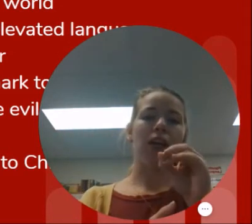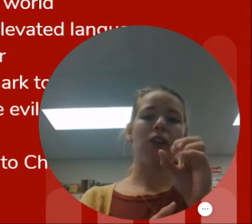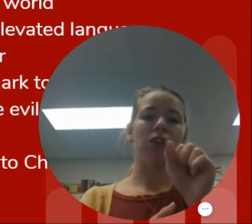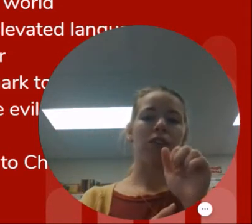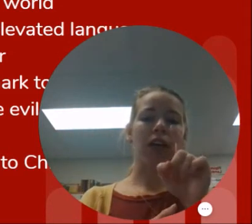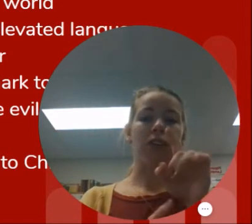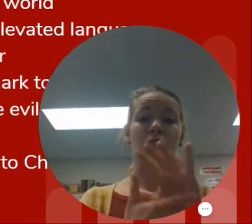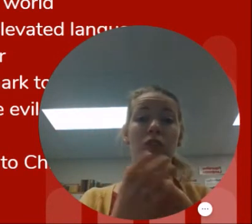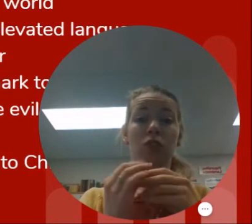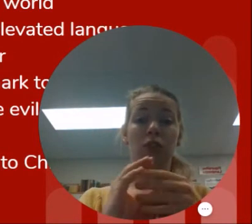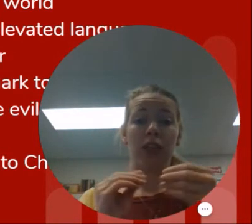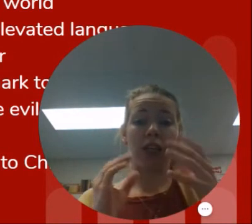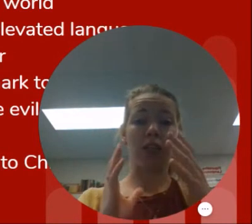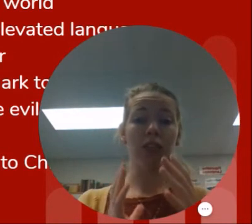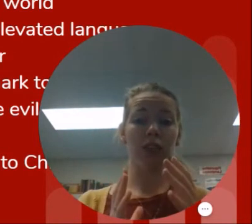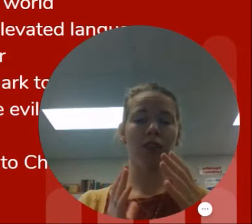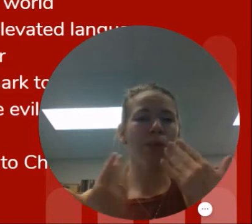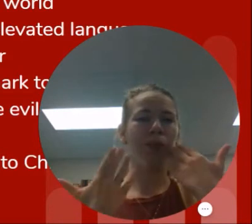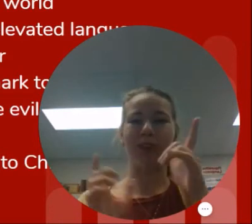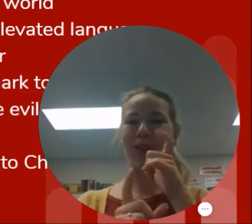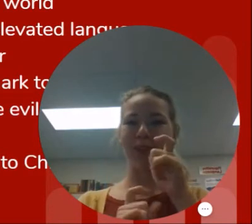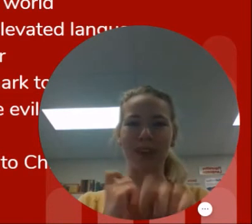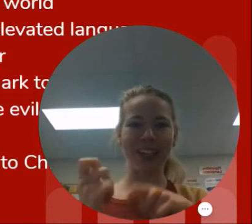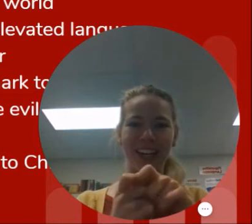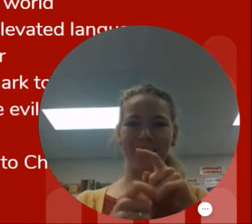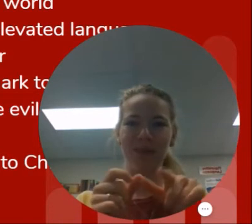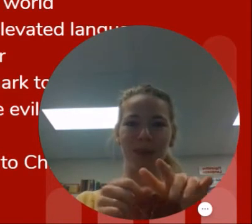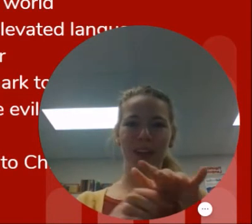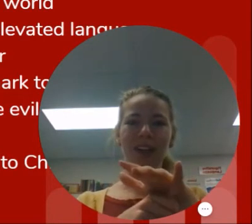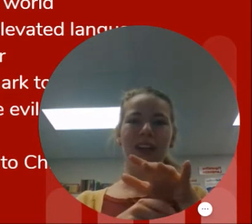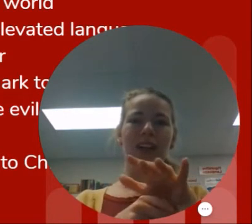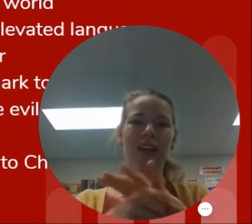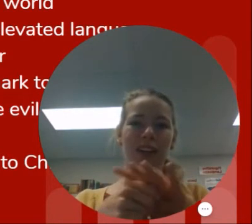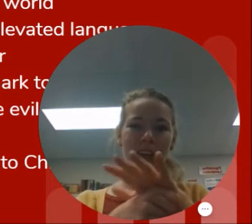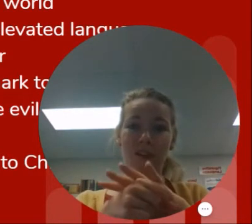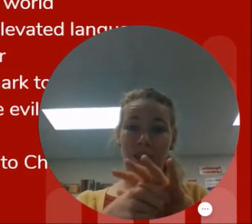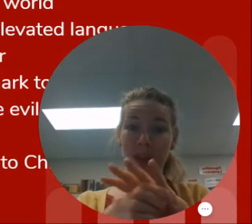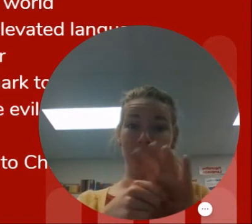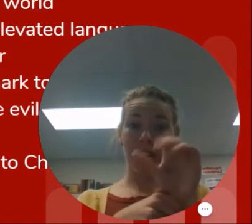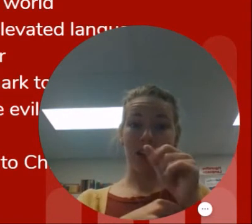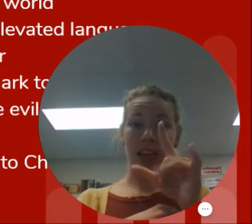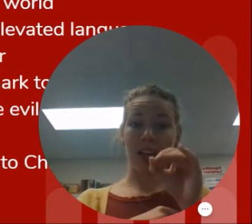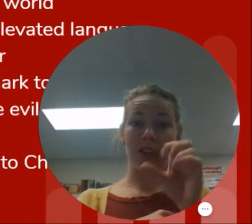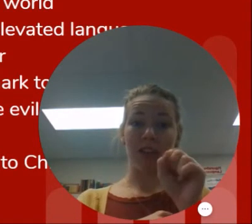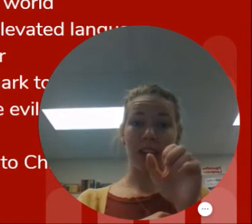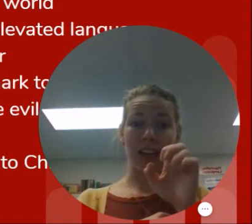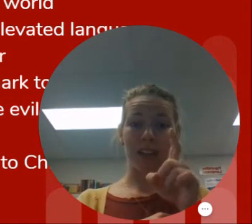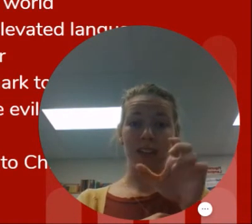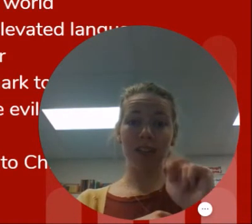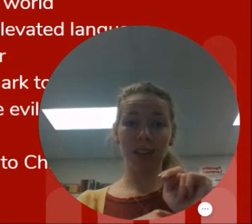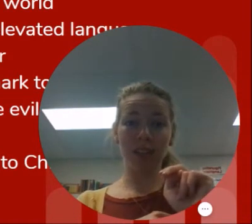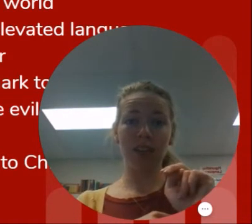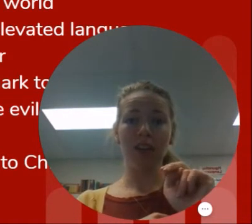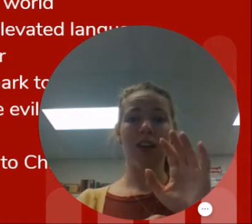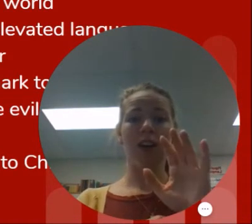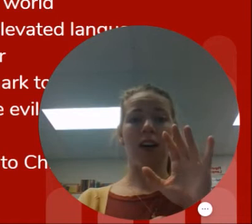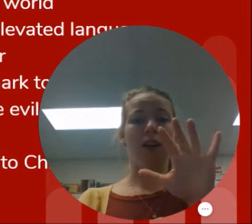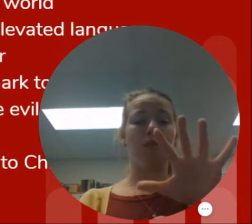by Anglo-Saxon storytellers. We don't know who exactly, but from that area, the